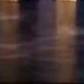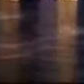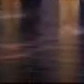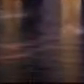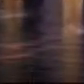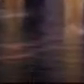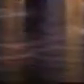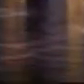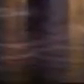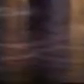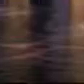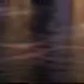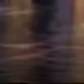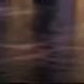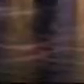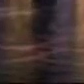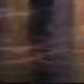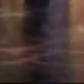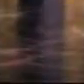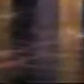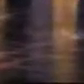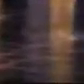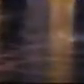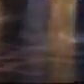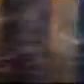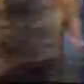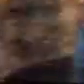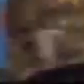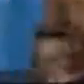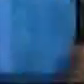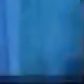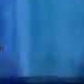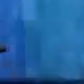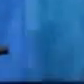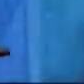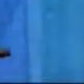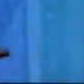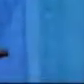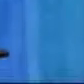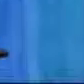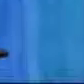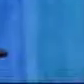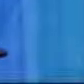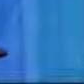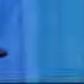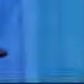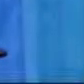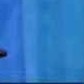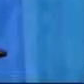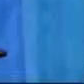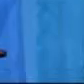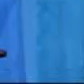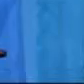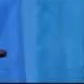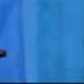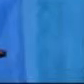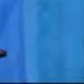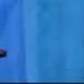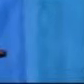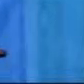Thank you very much, Miss Melissa Felipe and the musicians, for bringing that to us this morning. That's a wonderful message.